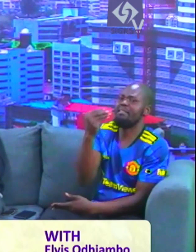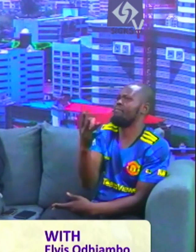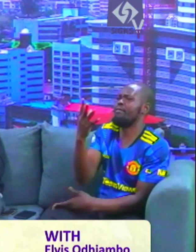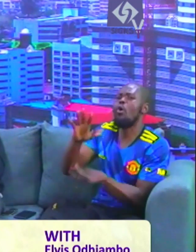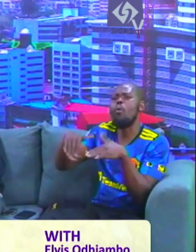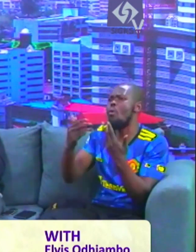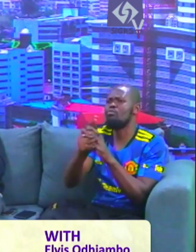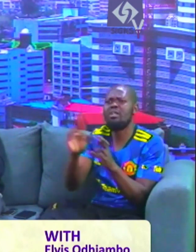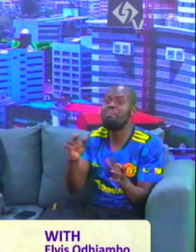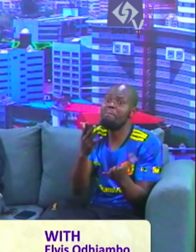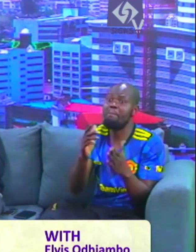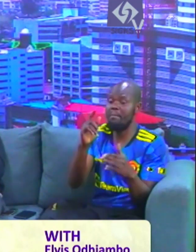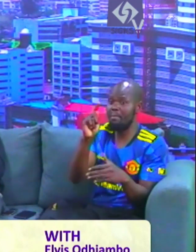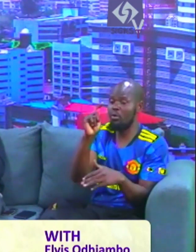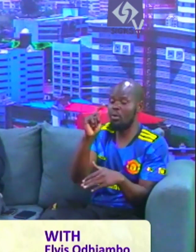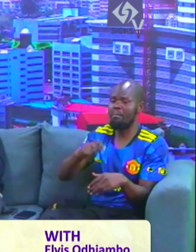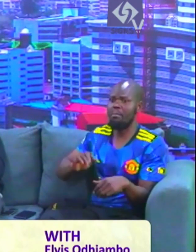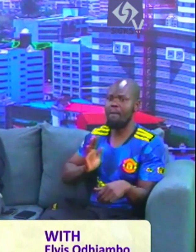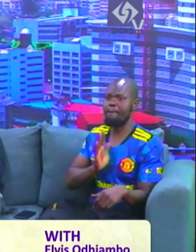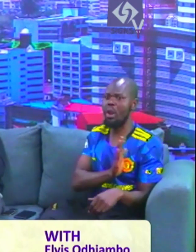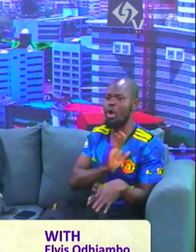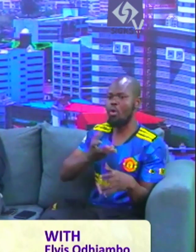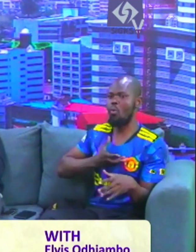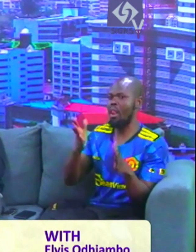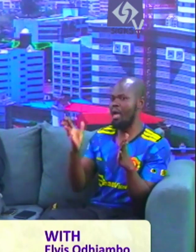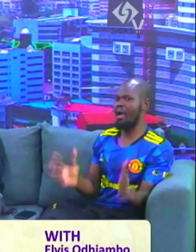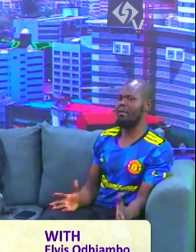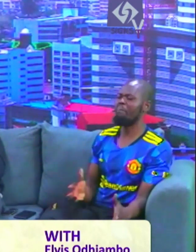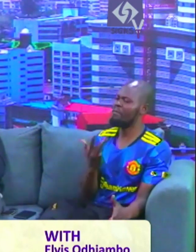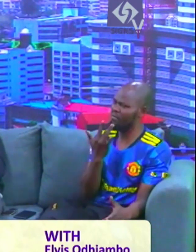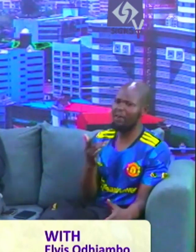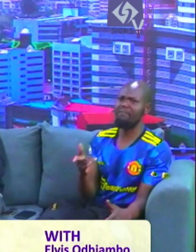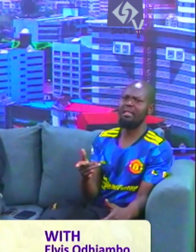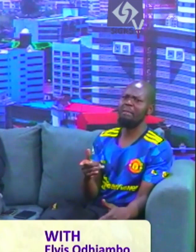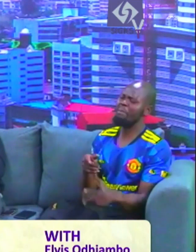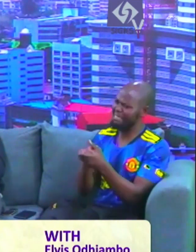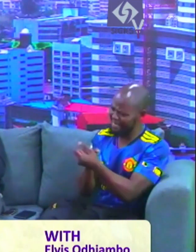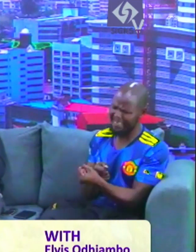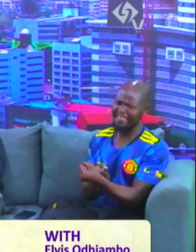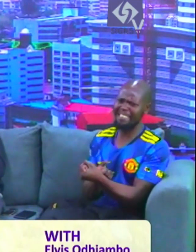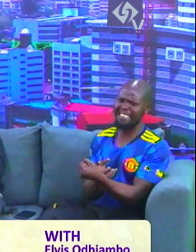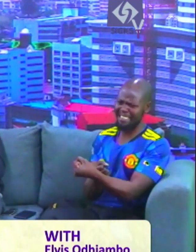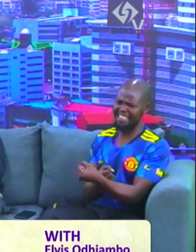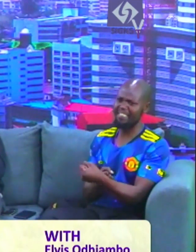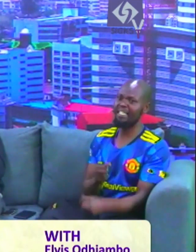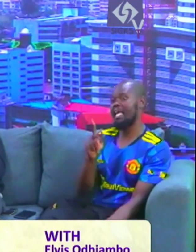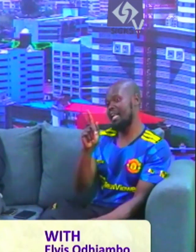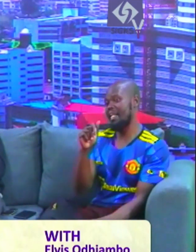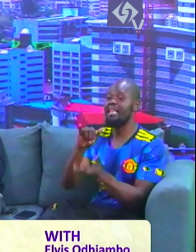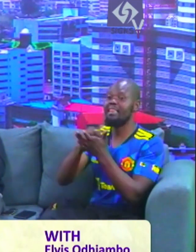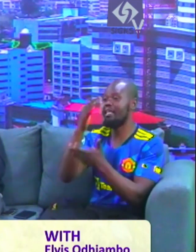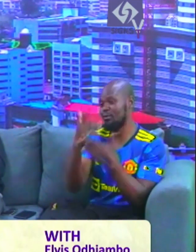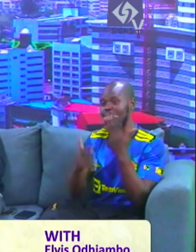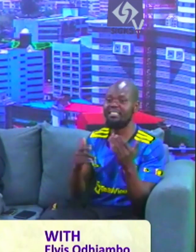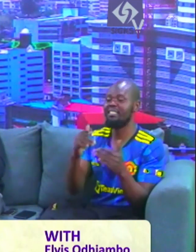Yes, you say the truth that Kane is England is home to Kane. And right now you see he's very